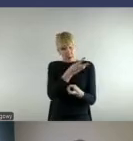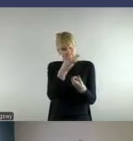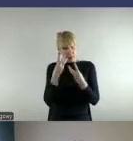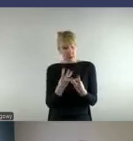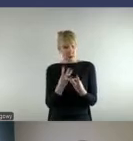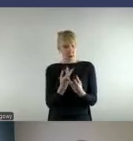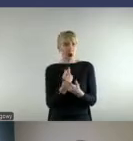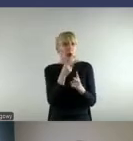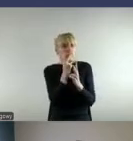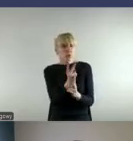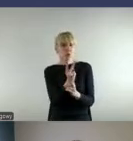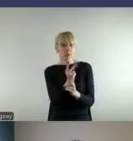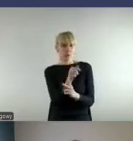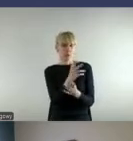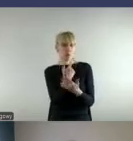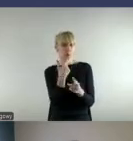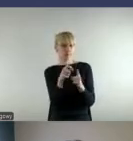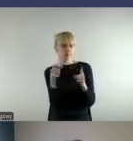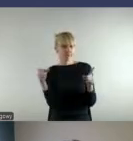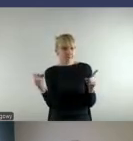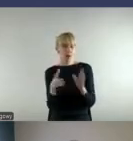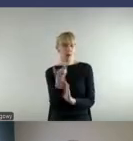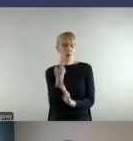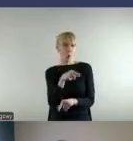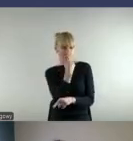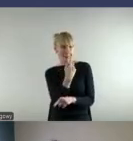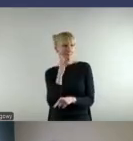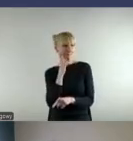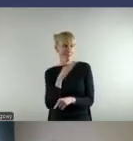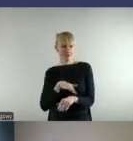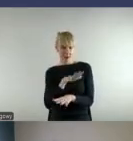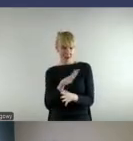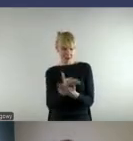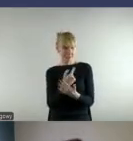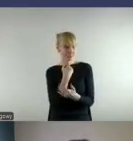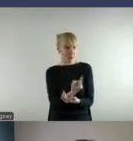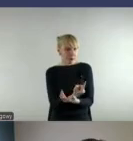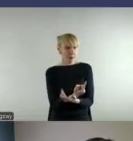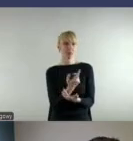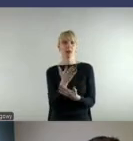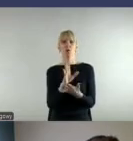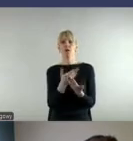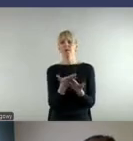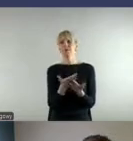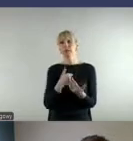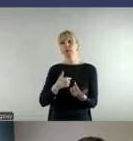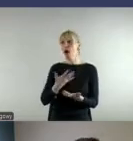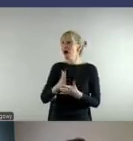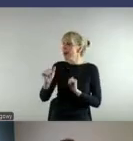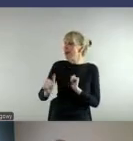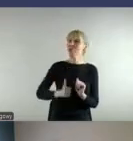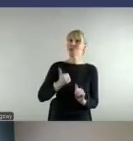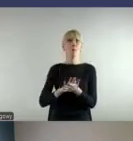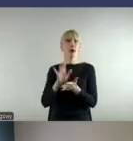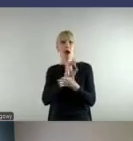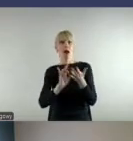our citizens said, I thought I'd never say it, but I'm proud to live in Ringerike Municipality. And that was one of our former